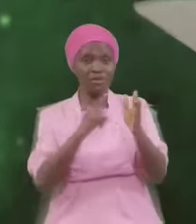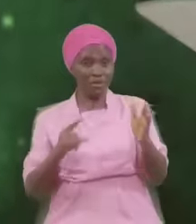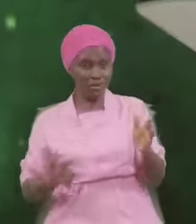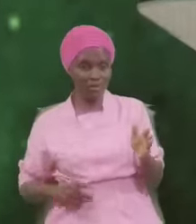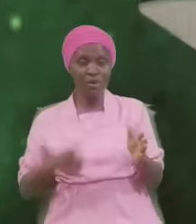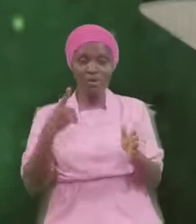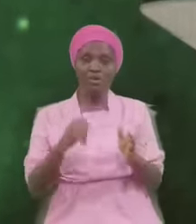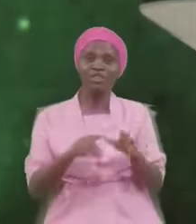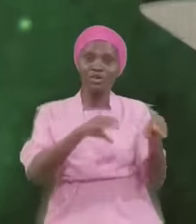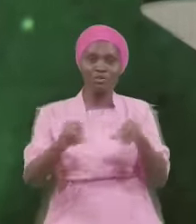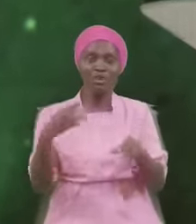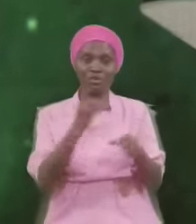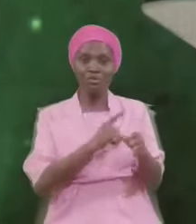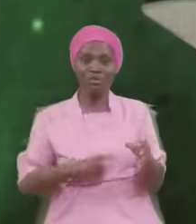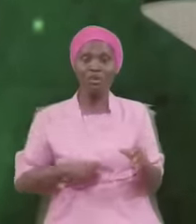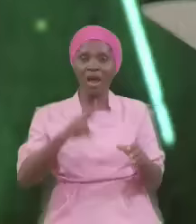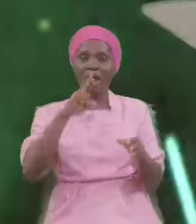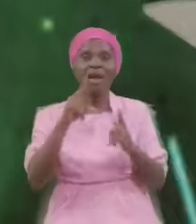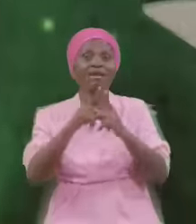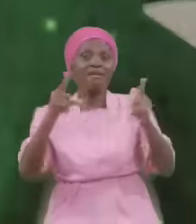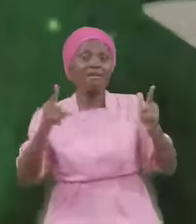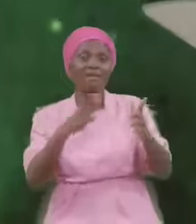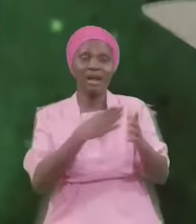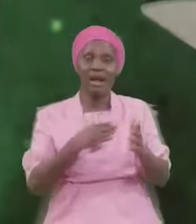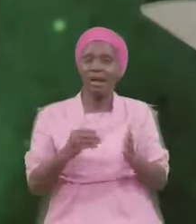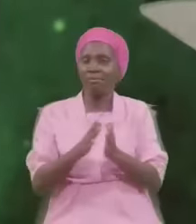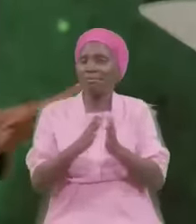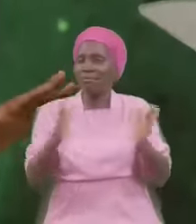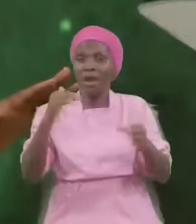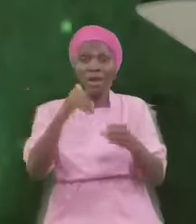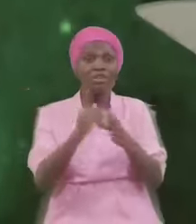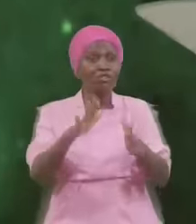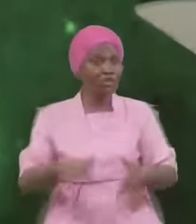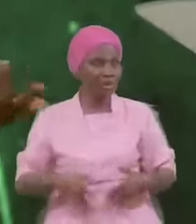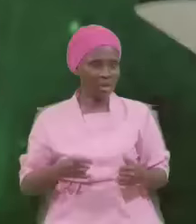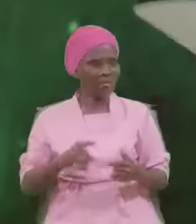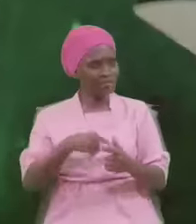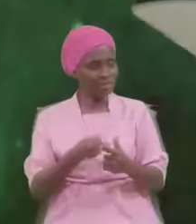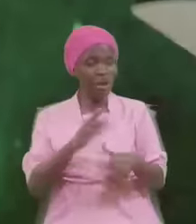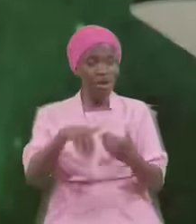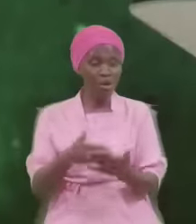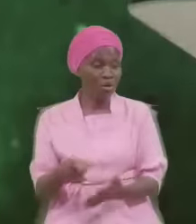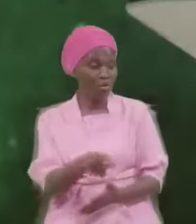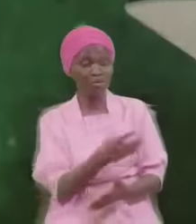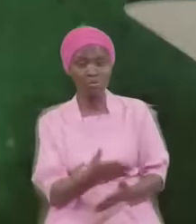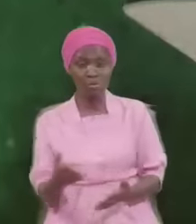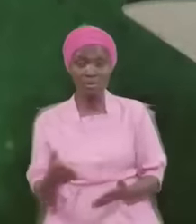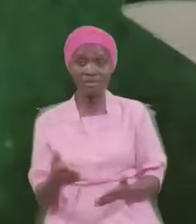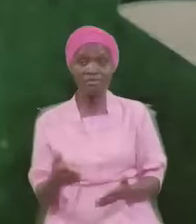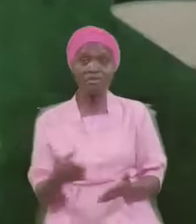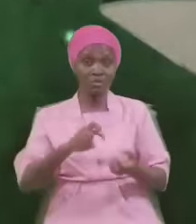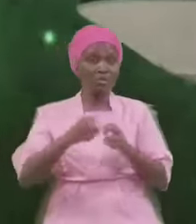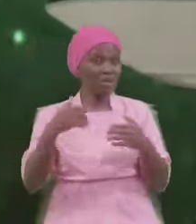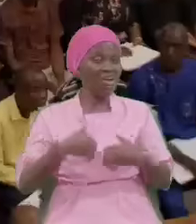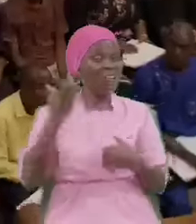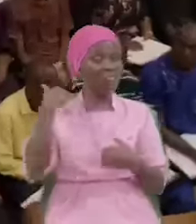have become so great and so weighty and so mighty in your life. All those things you had before, even tonight, they'll